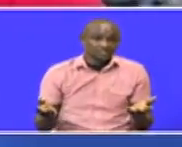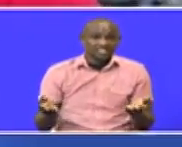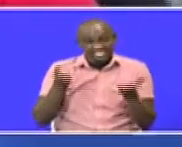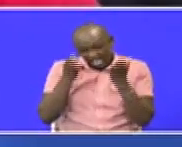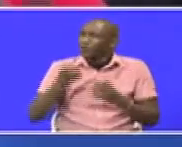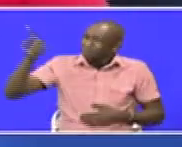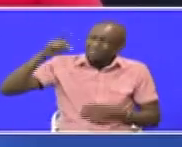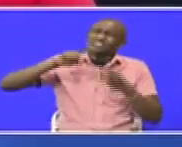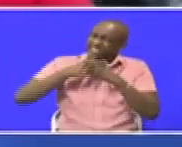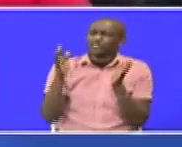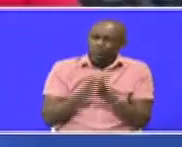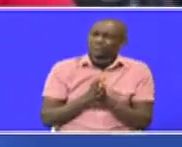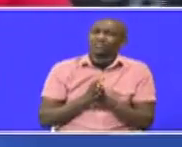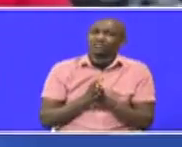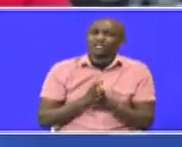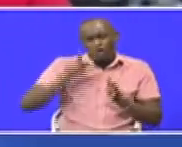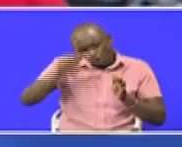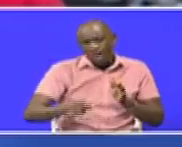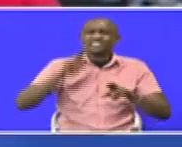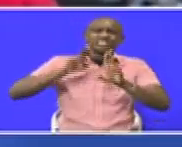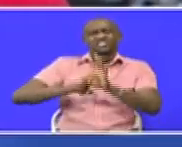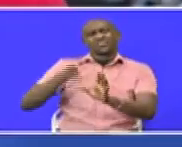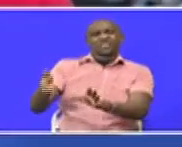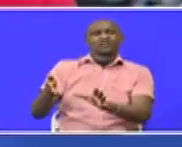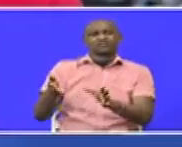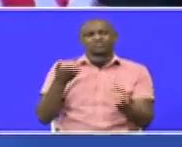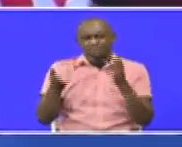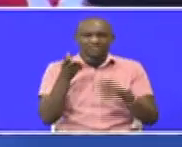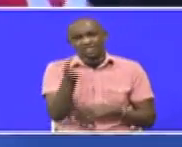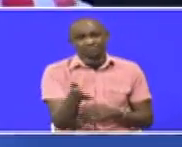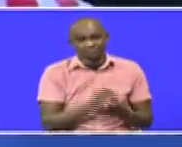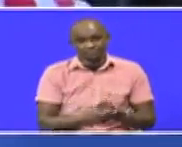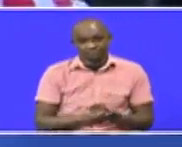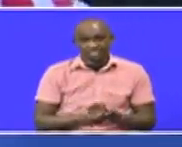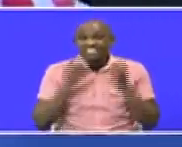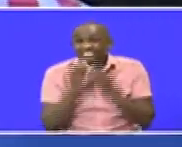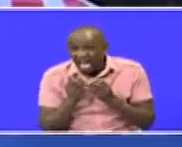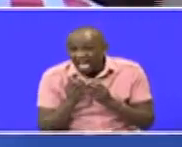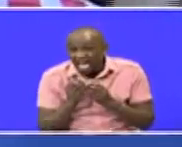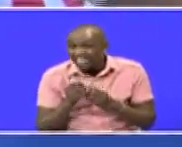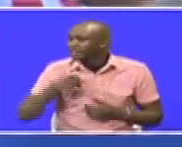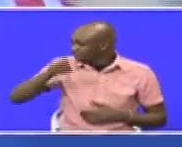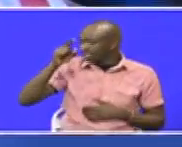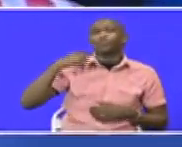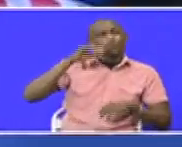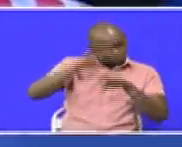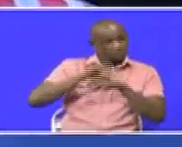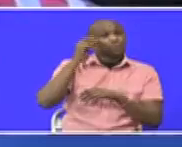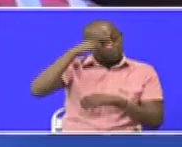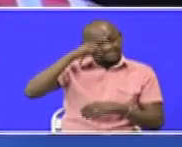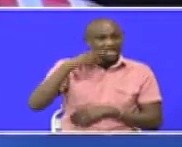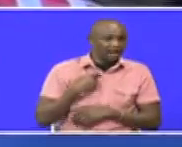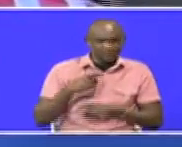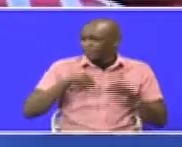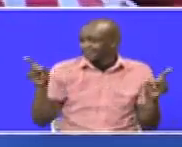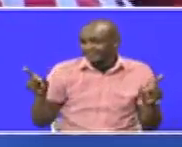should start with the lower seat. That's the lower seat. For Dinda, I think he had some good policies,